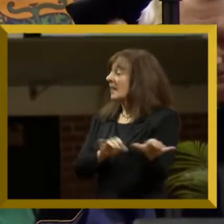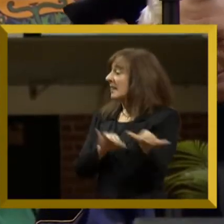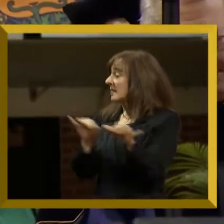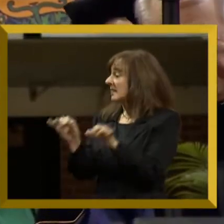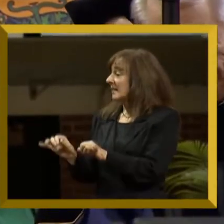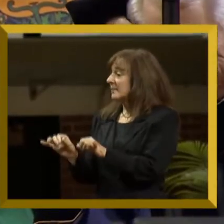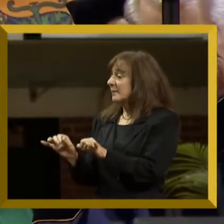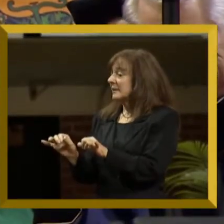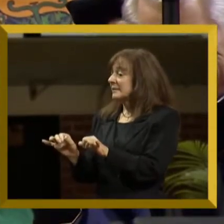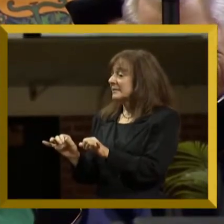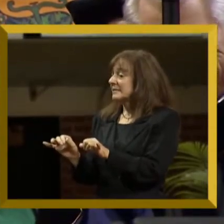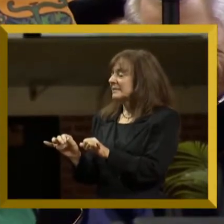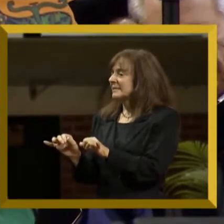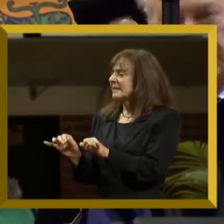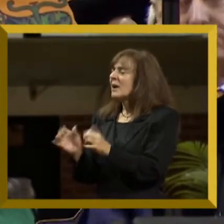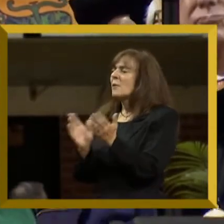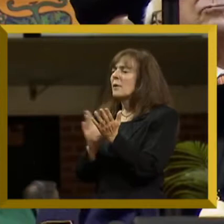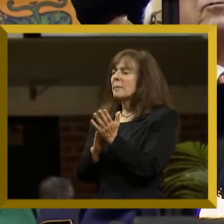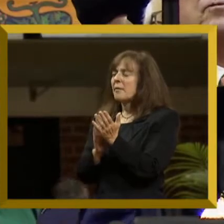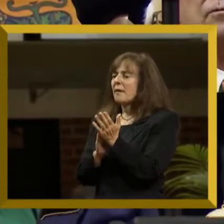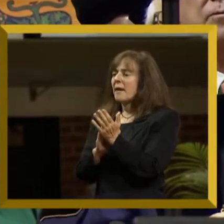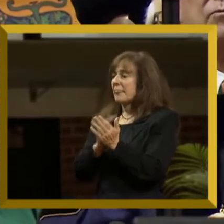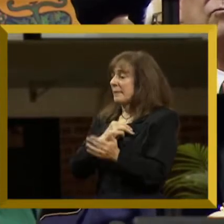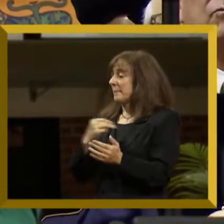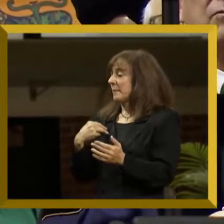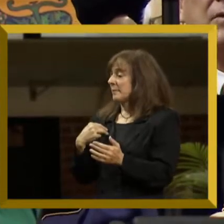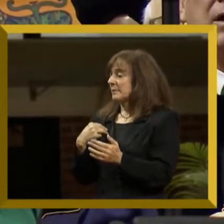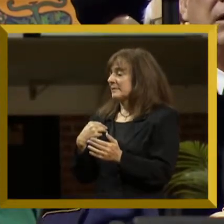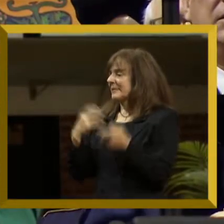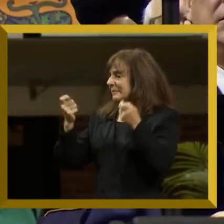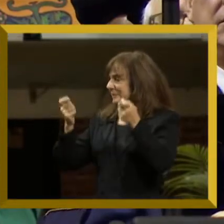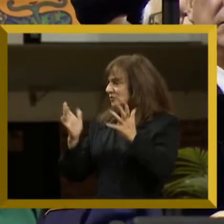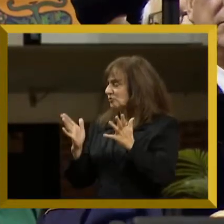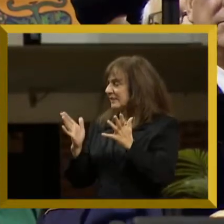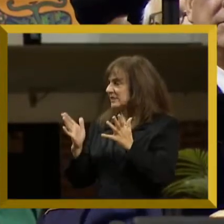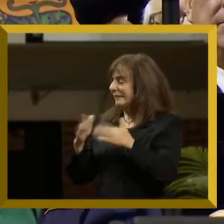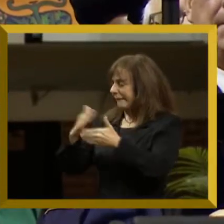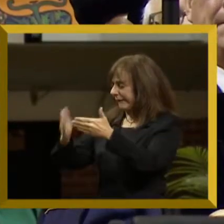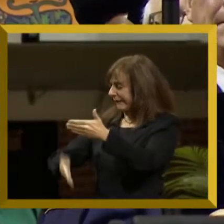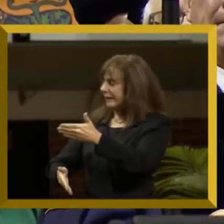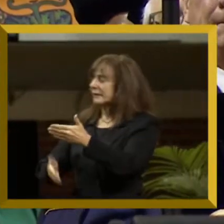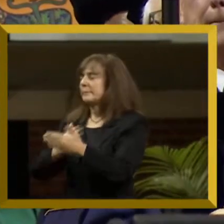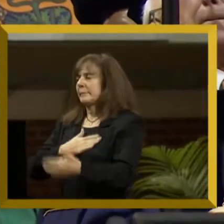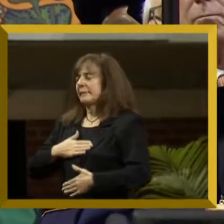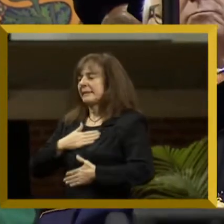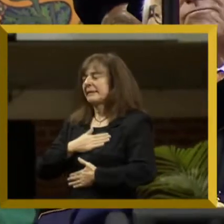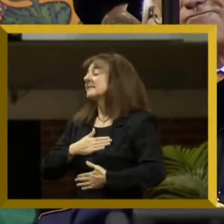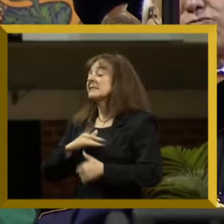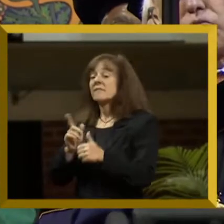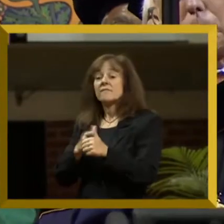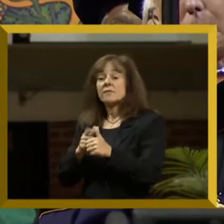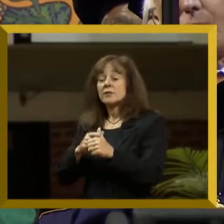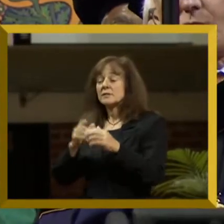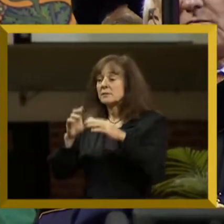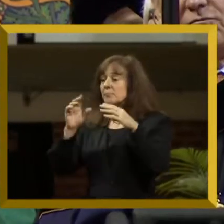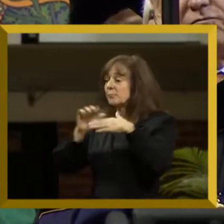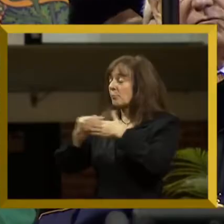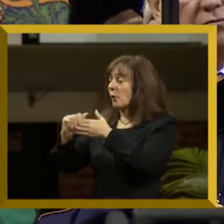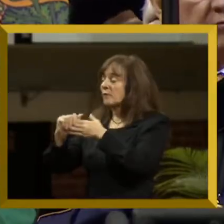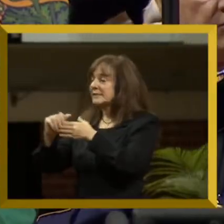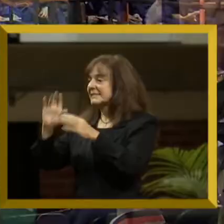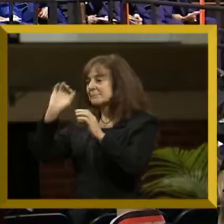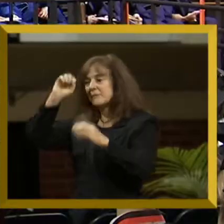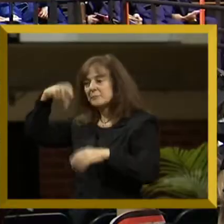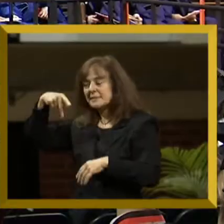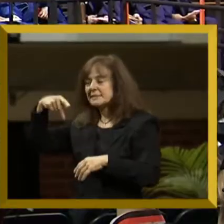Likewise, we'll applaud the members of the administration at the end, please. So first, Provost and Senior Vice President